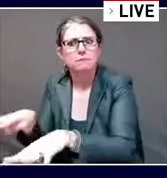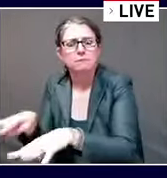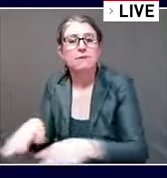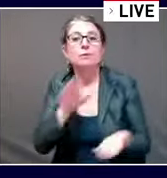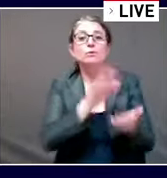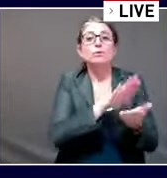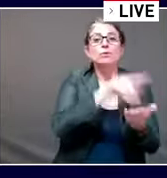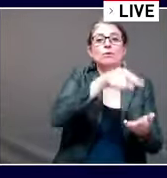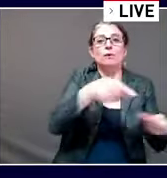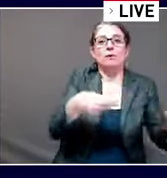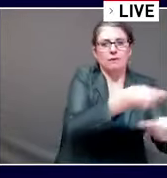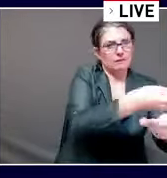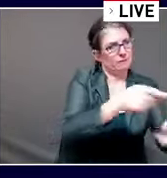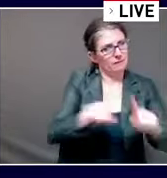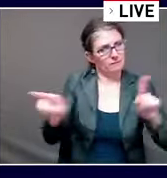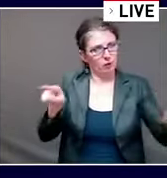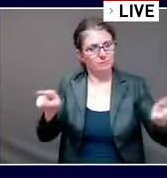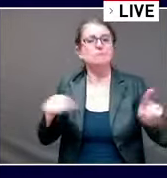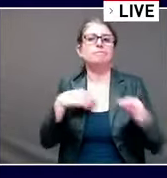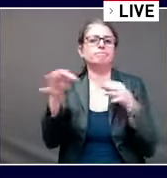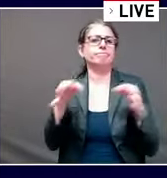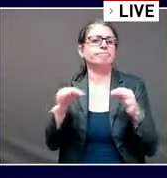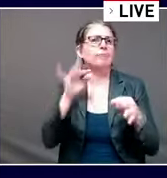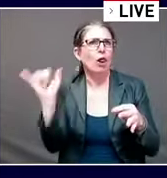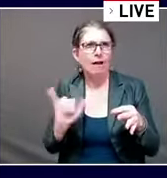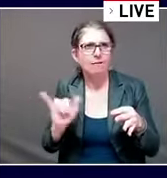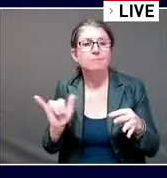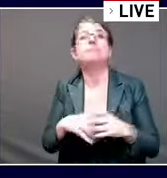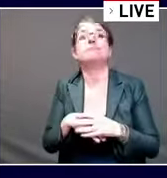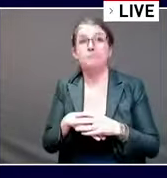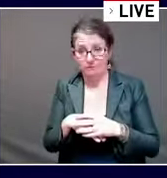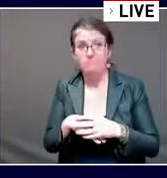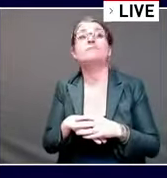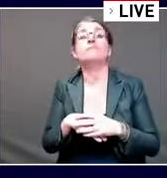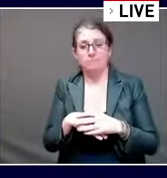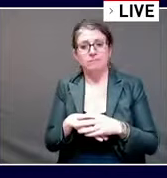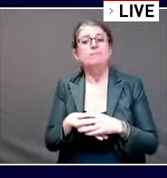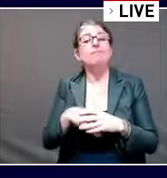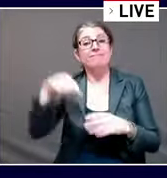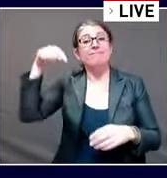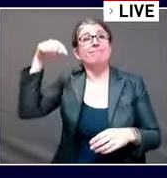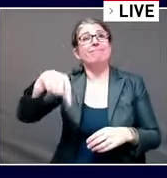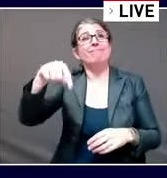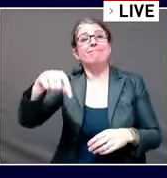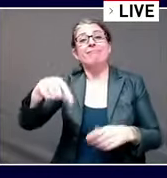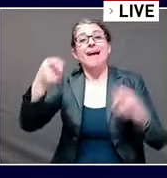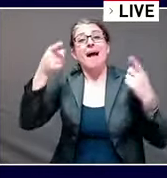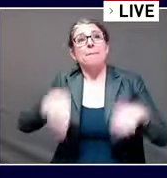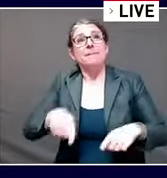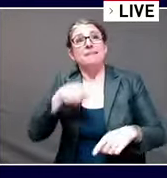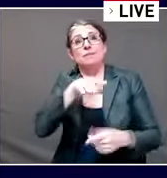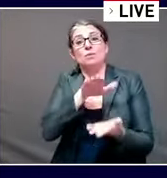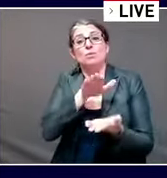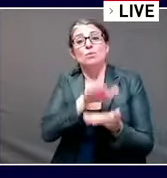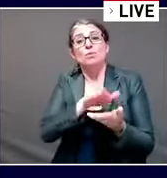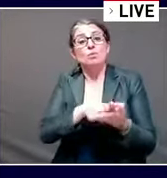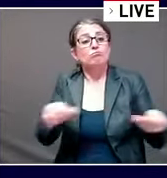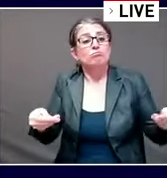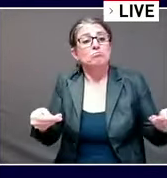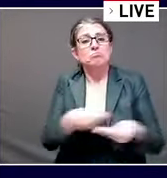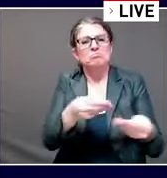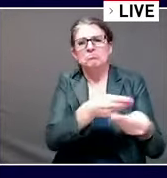little transmission of COVID-19 within schools. That's an encouraging finding and